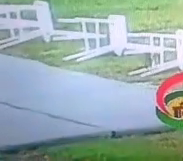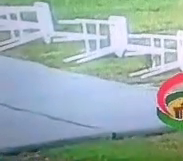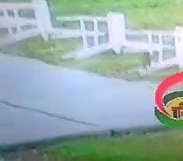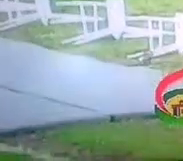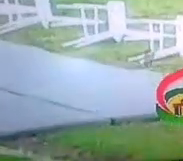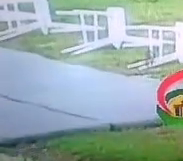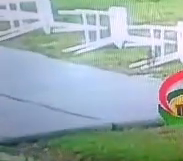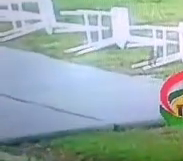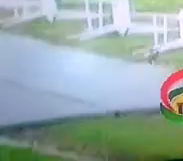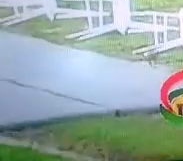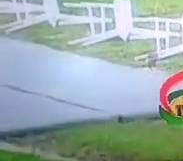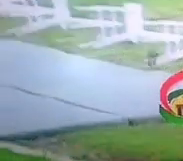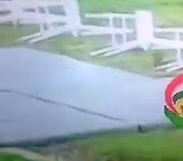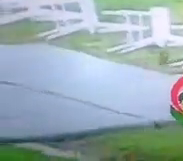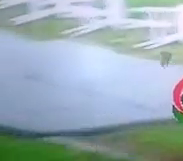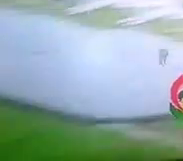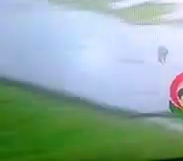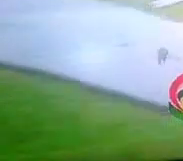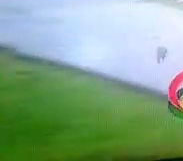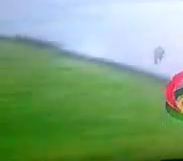And it's almost like marching while still